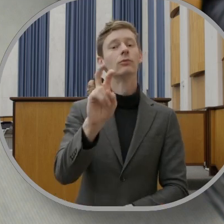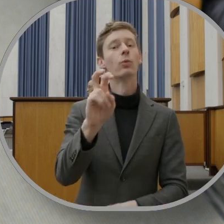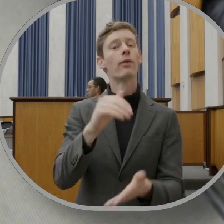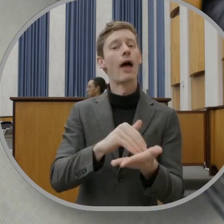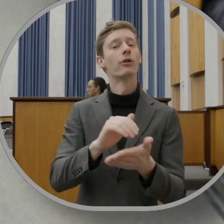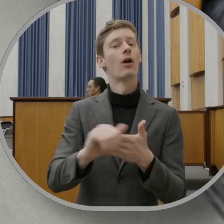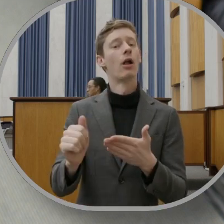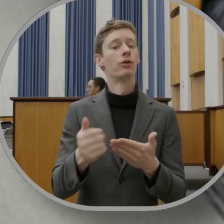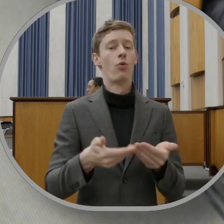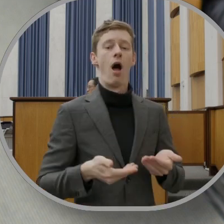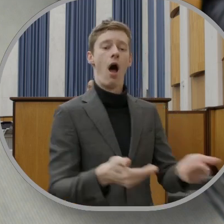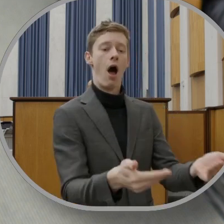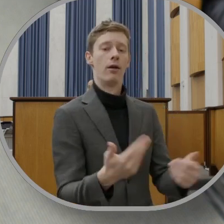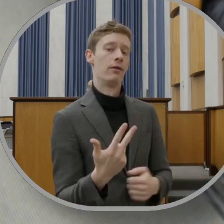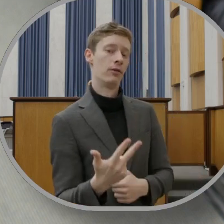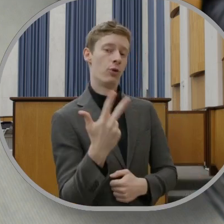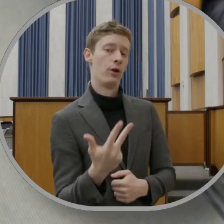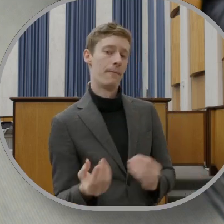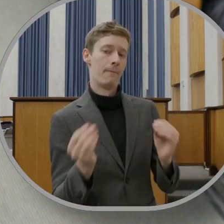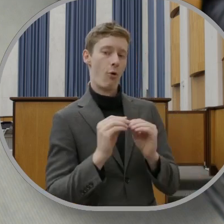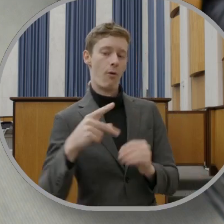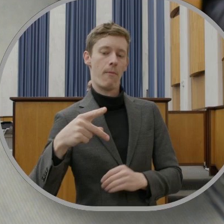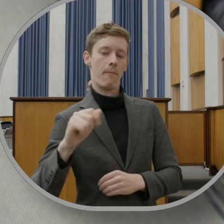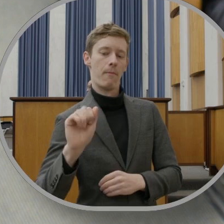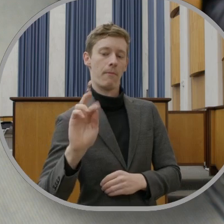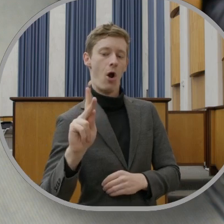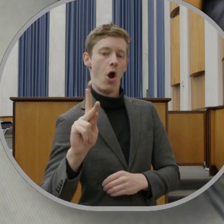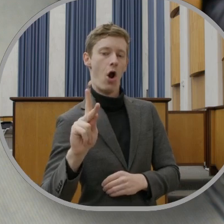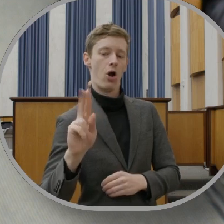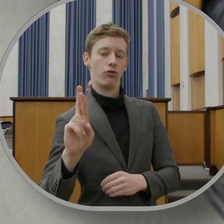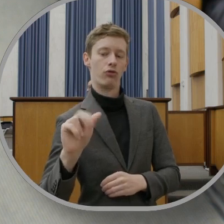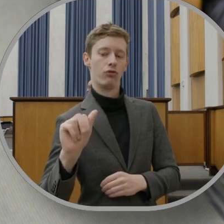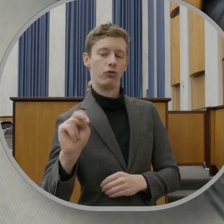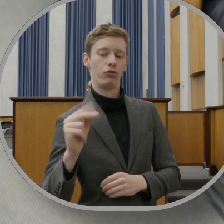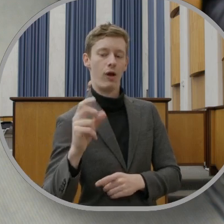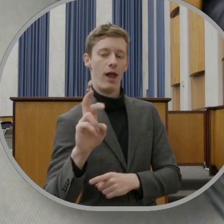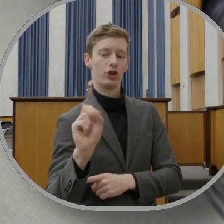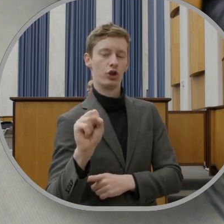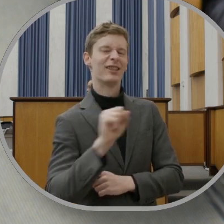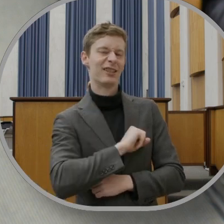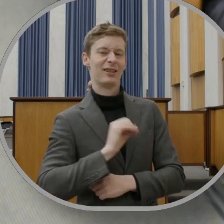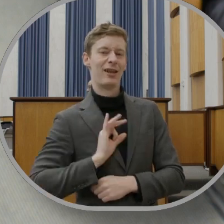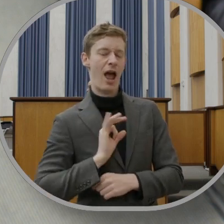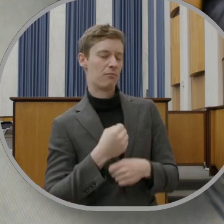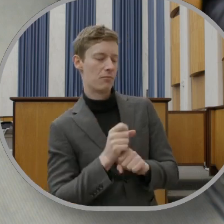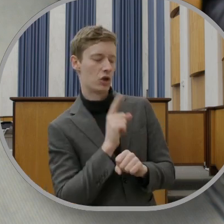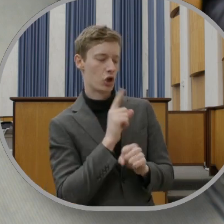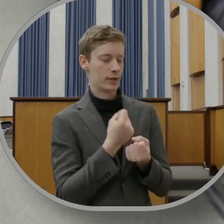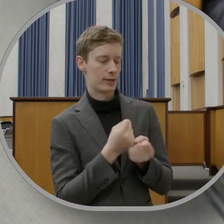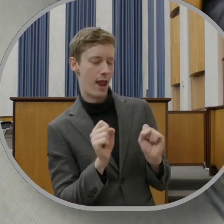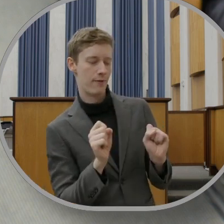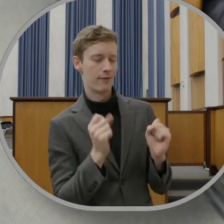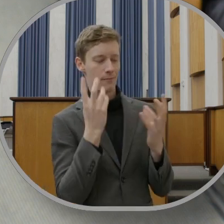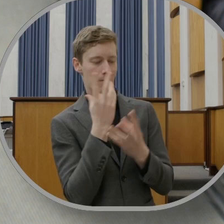hire three additional park rangers who will ensure our parks stay safe and welcoming for all. And I would be